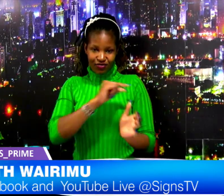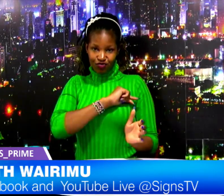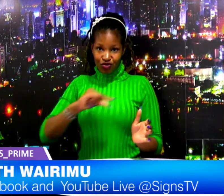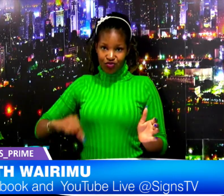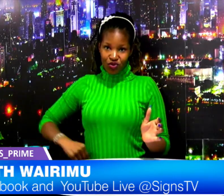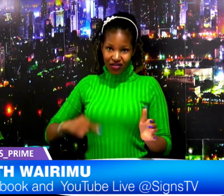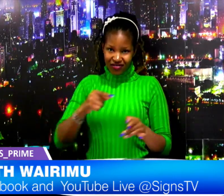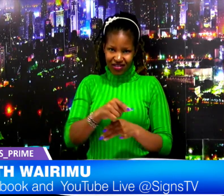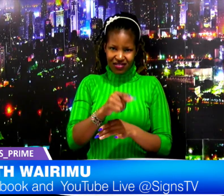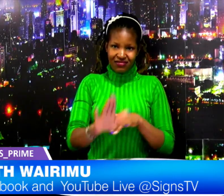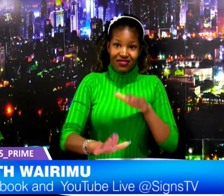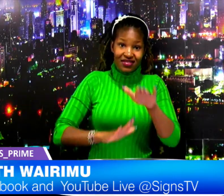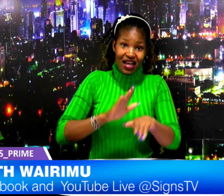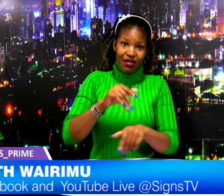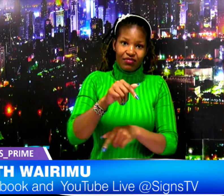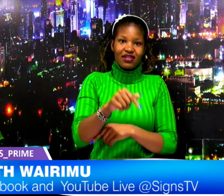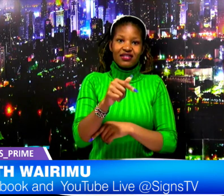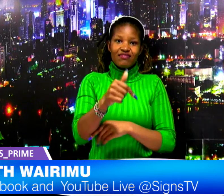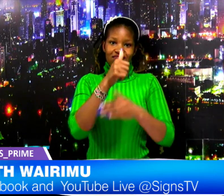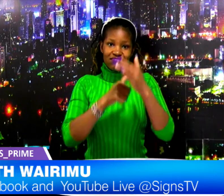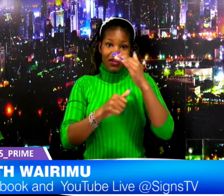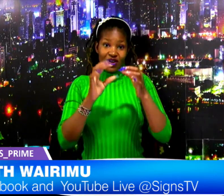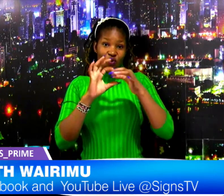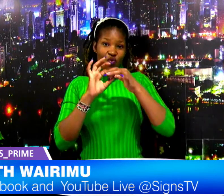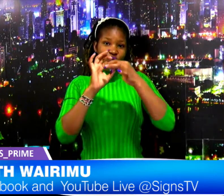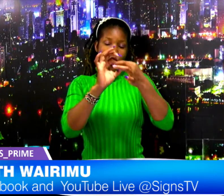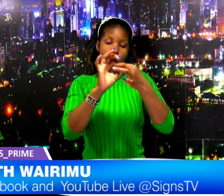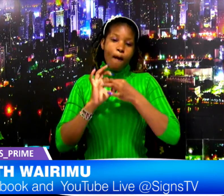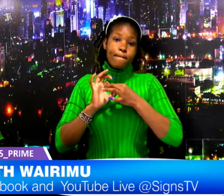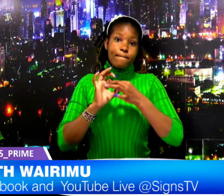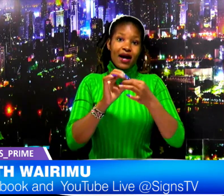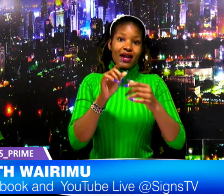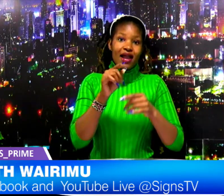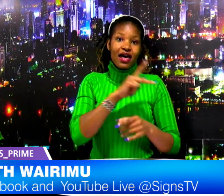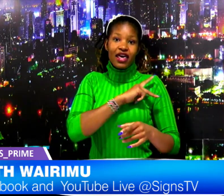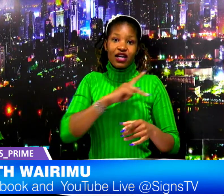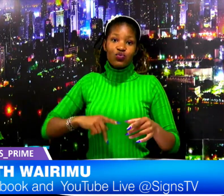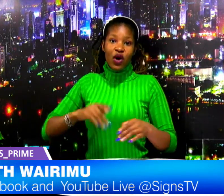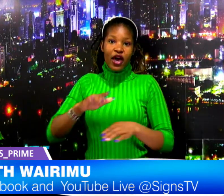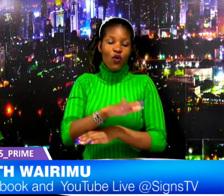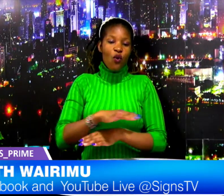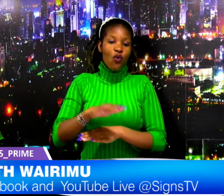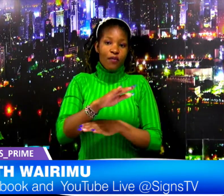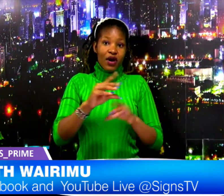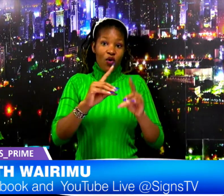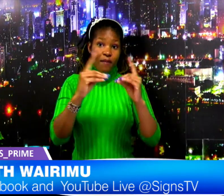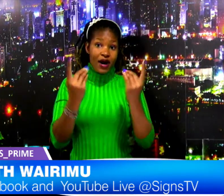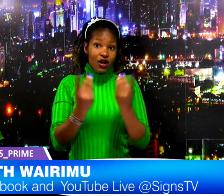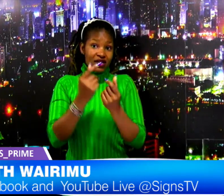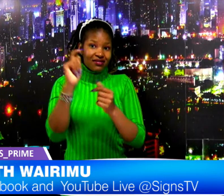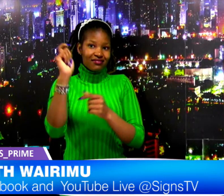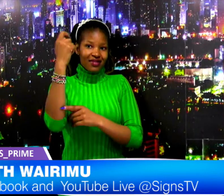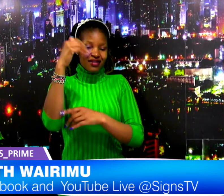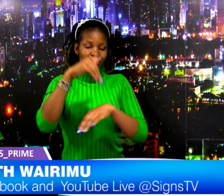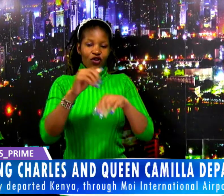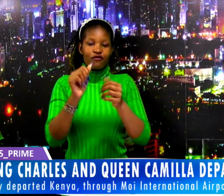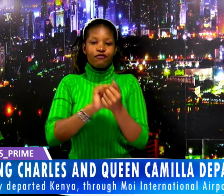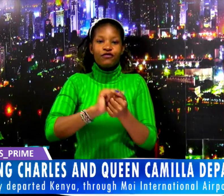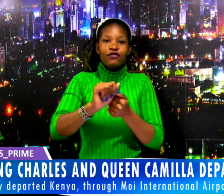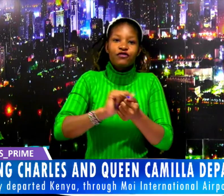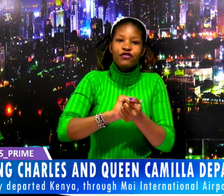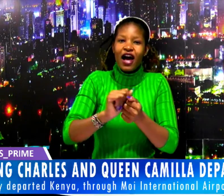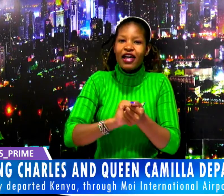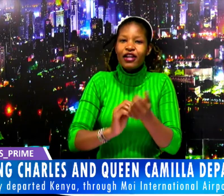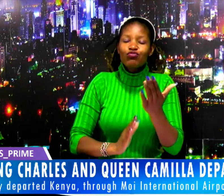On to our first news item. King Charles III and Queen Camilla of the United Kingdom departed Kenya